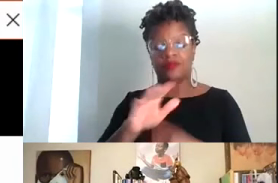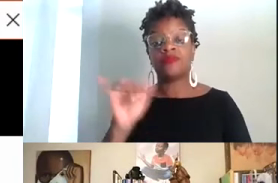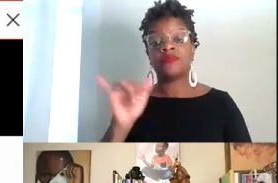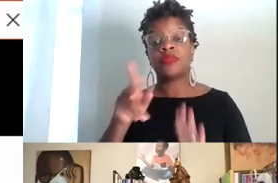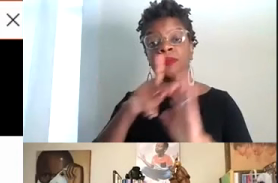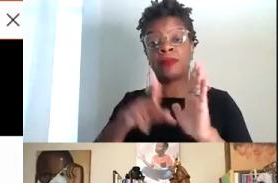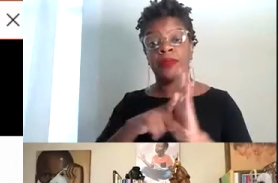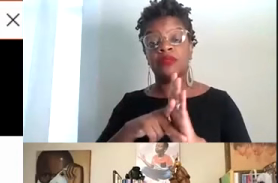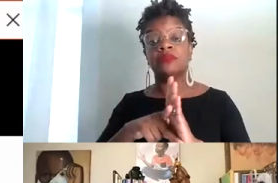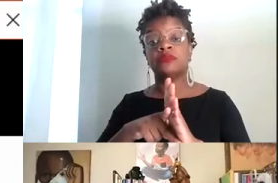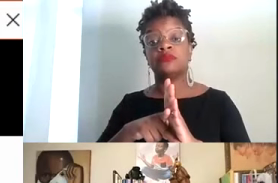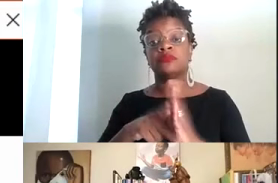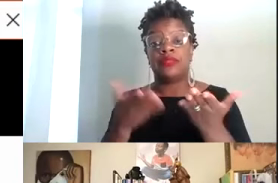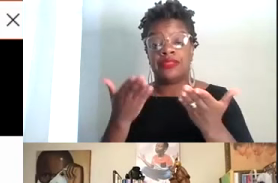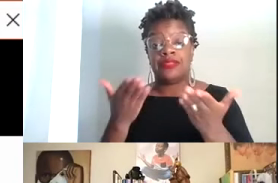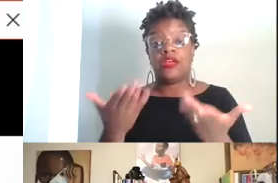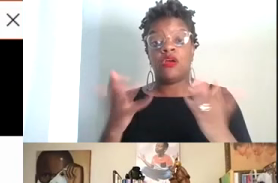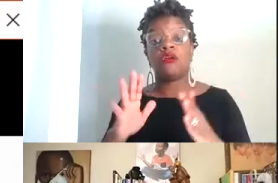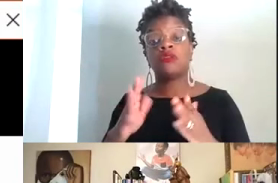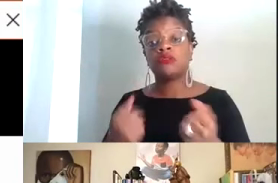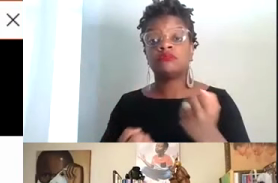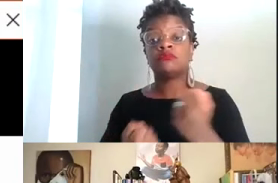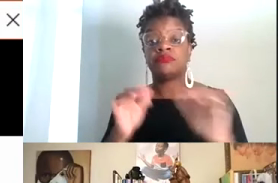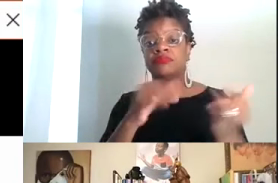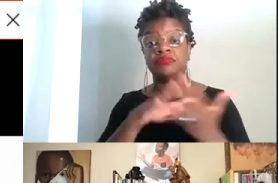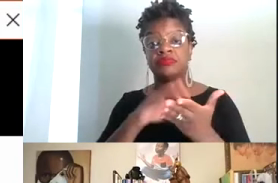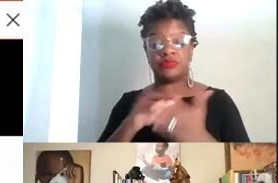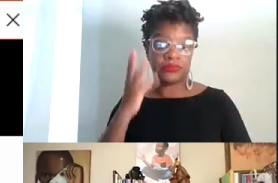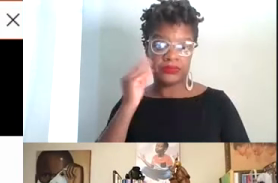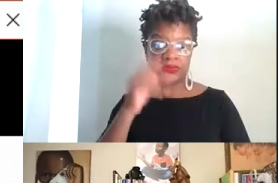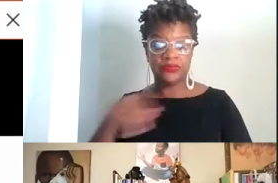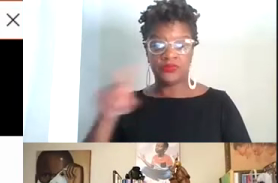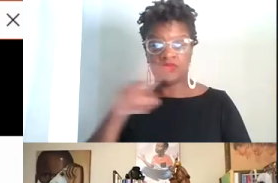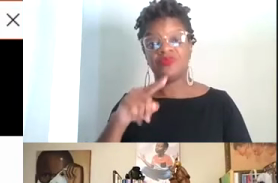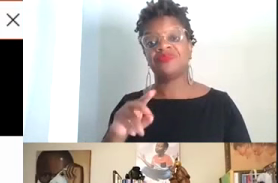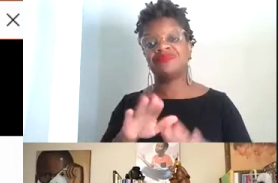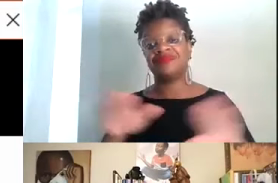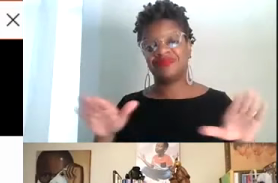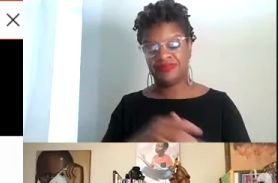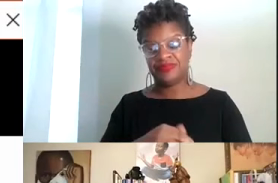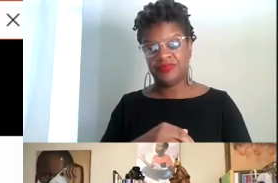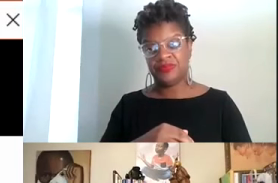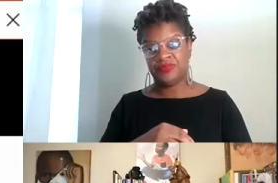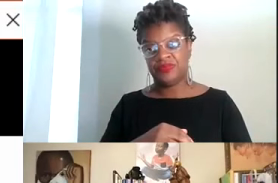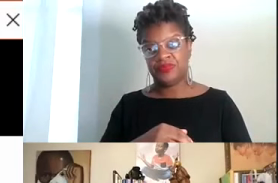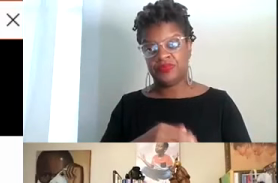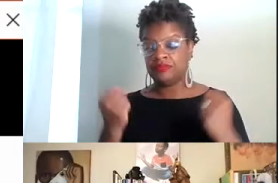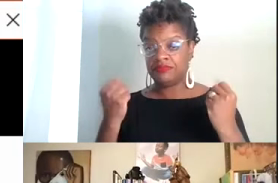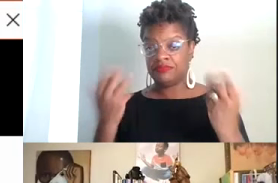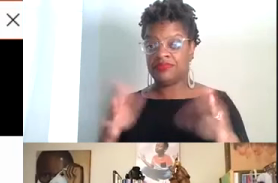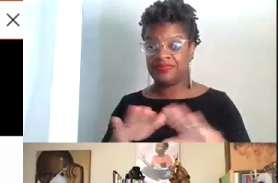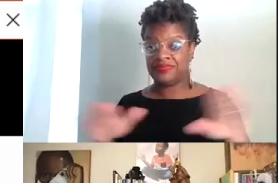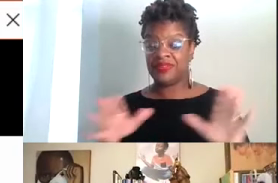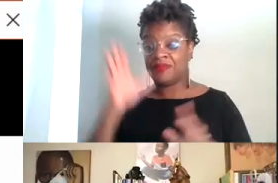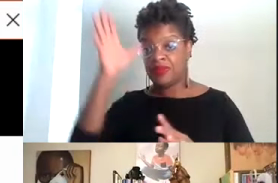very supportive of playful learning experiences for our scholars. We have a number of parents and families